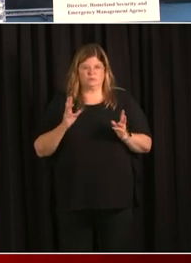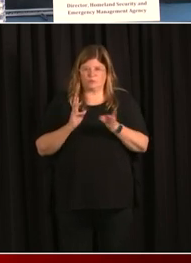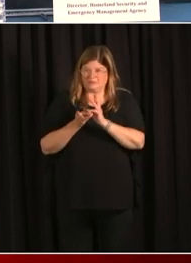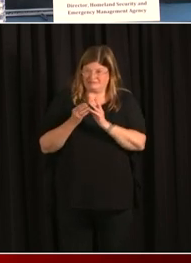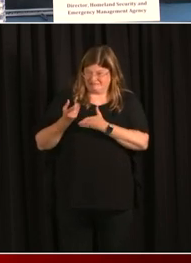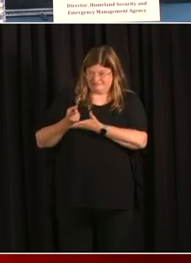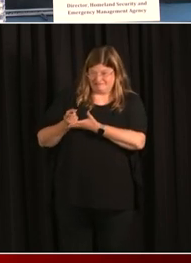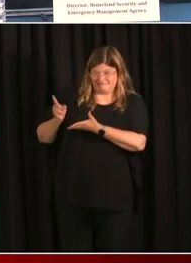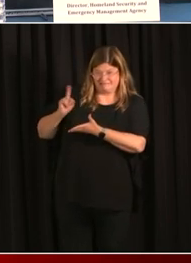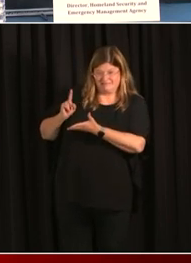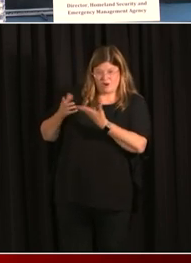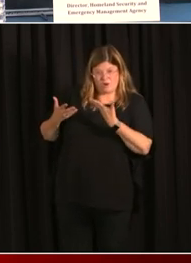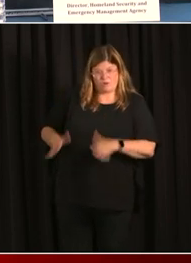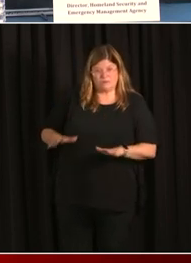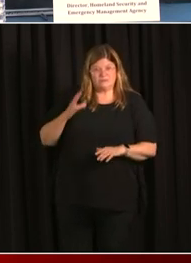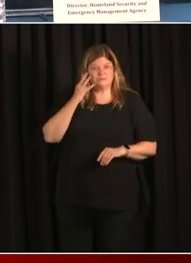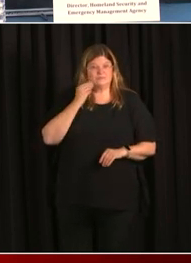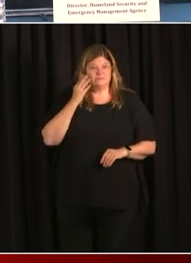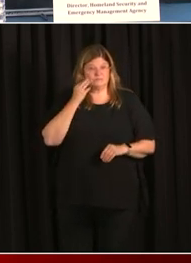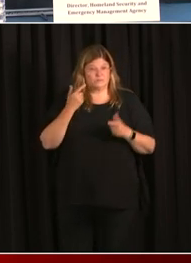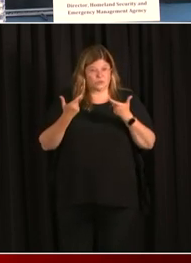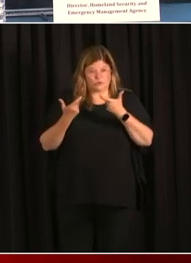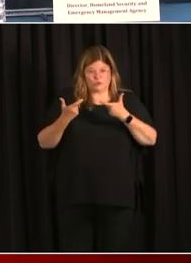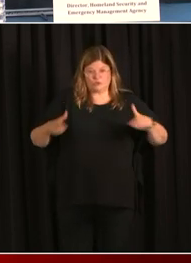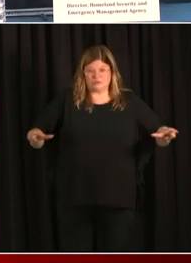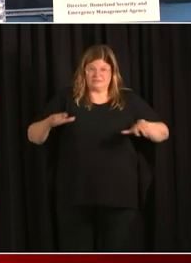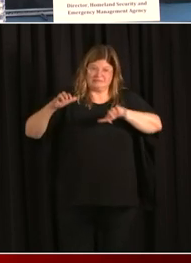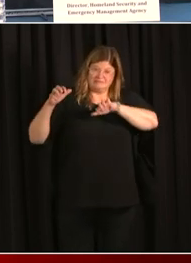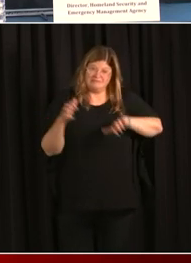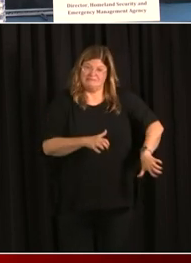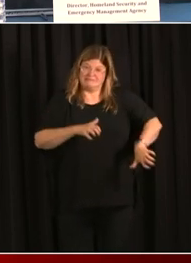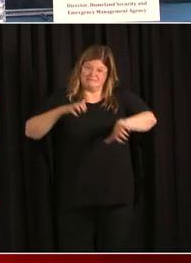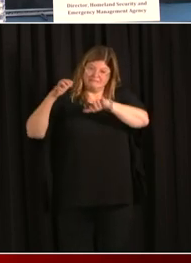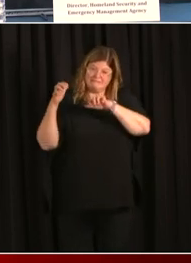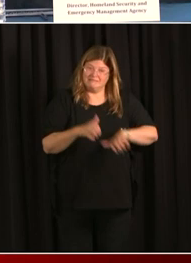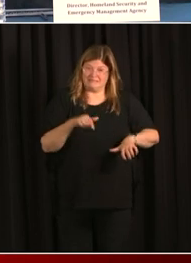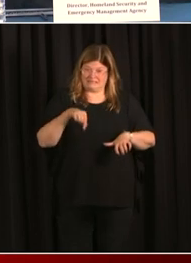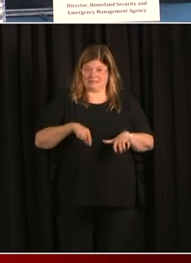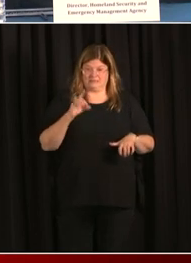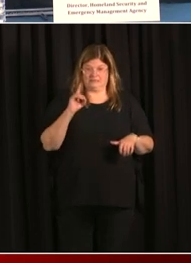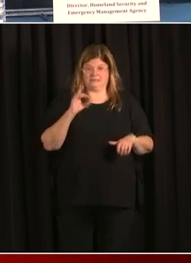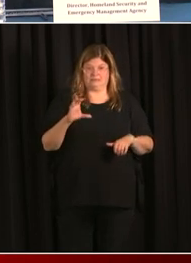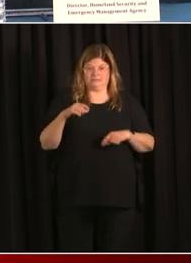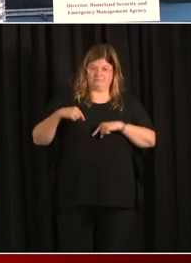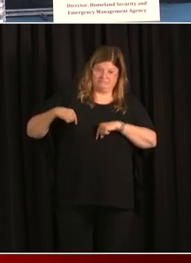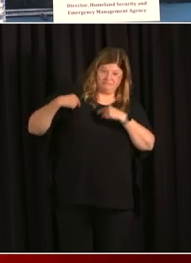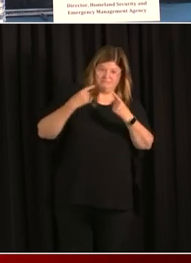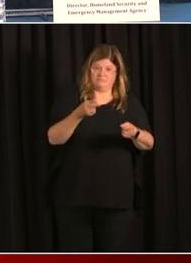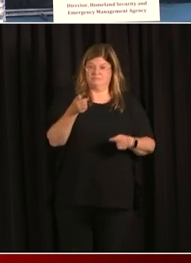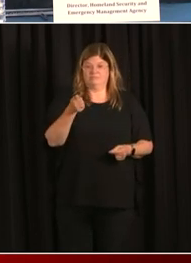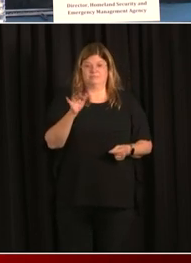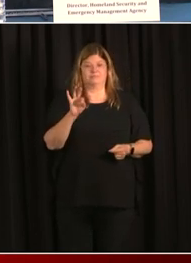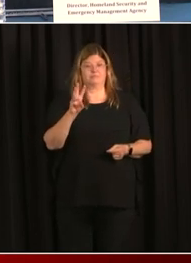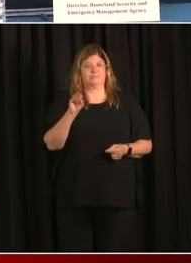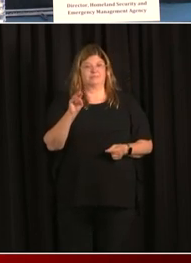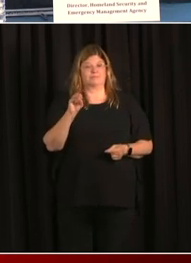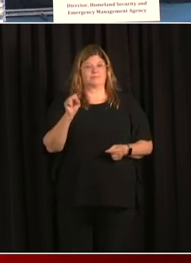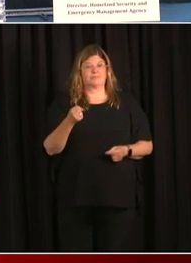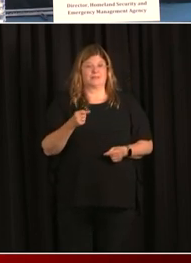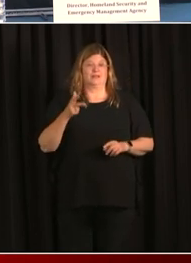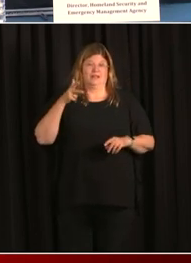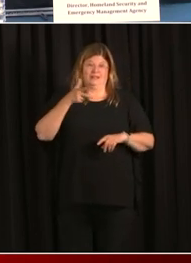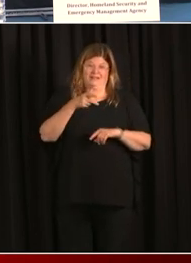experienced the largest accumulation of rainfall in the district since 1950. The third hottest July on record. We